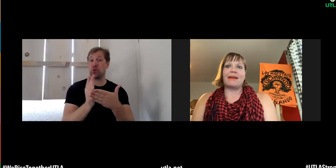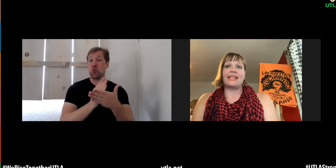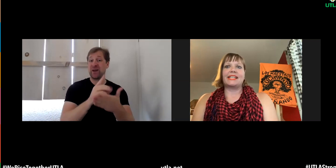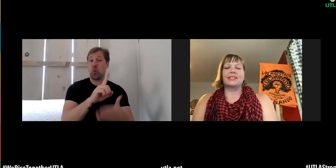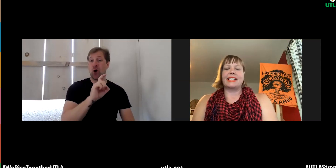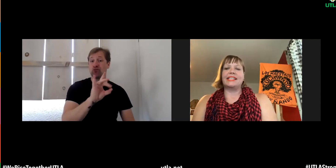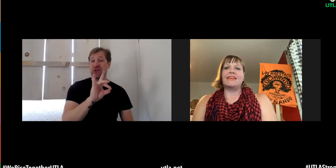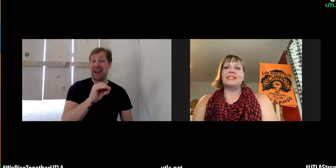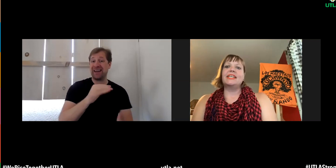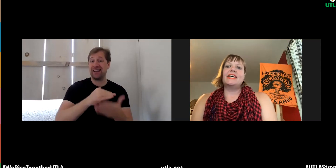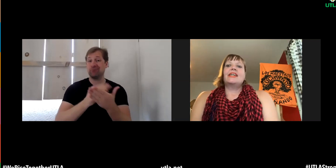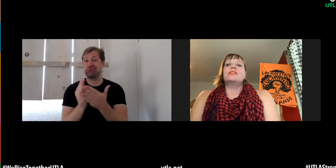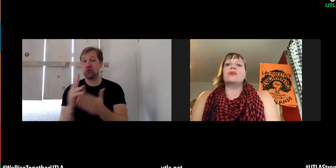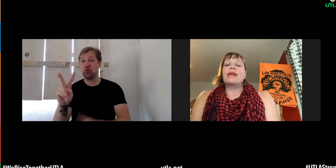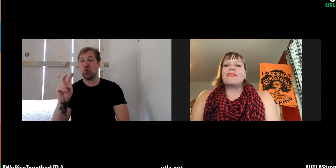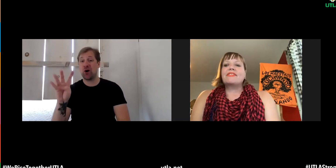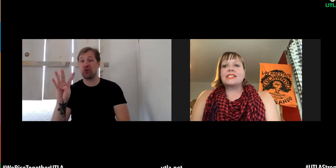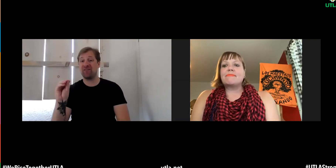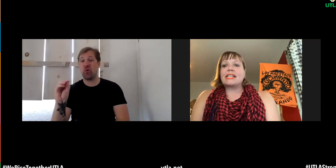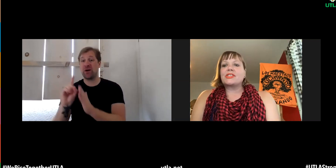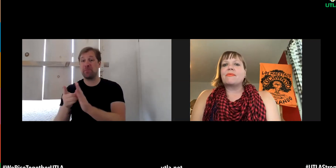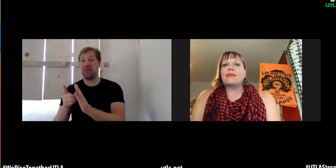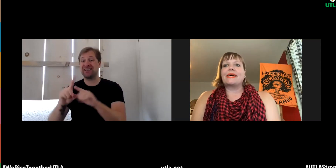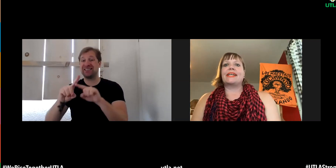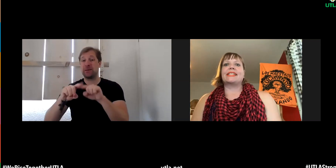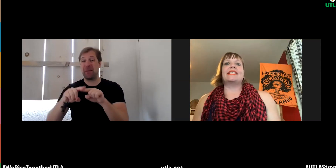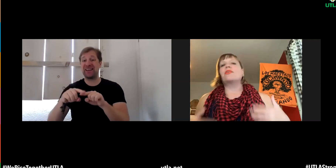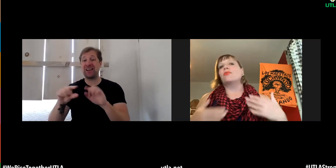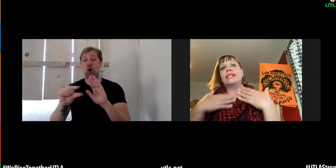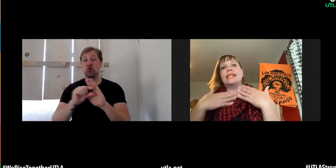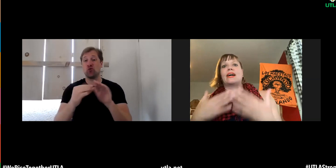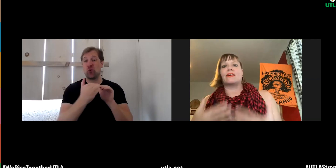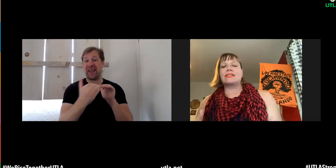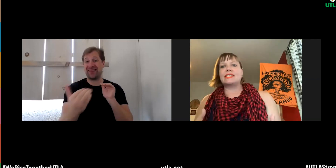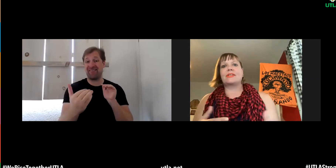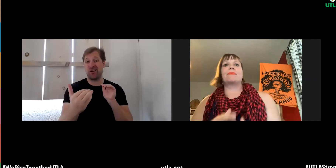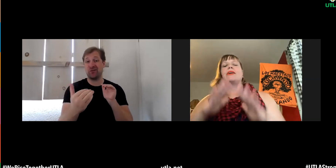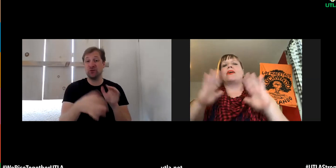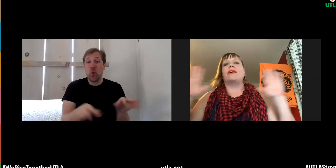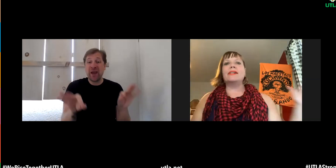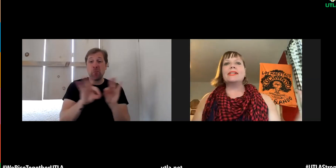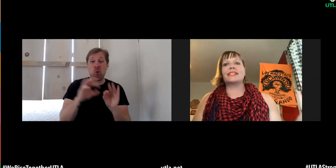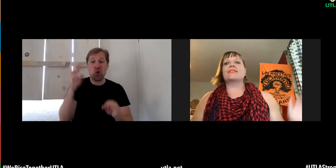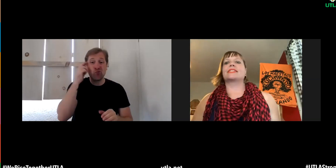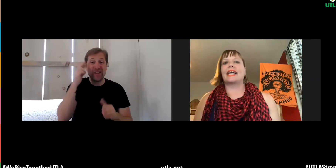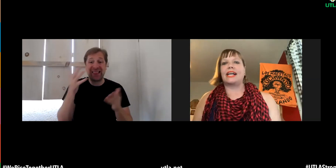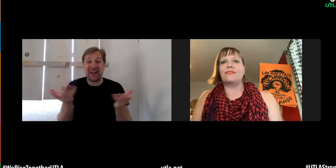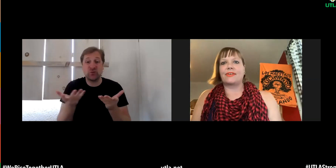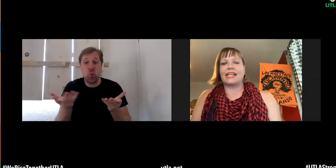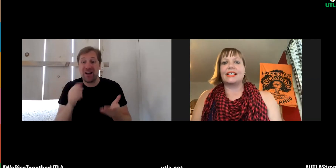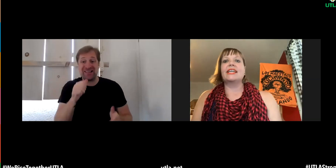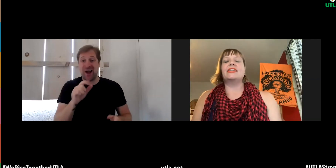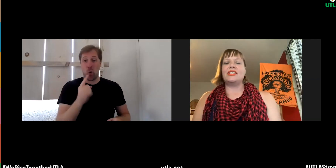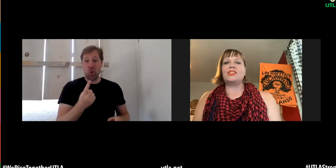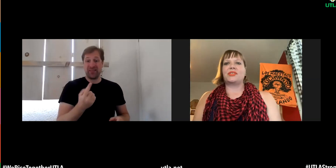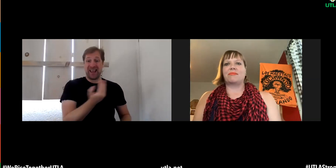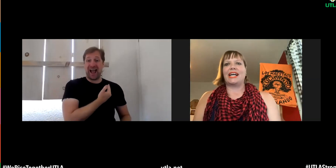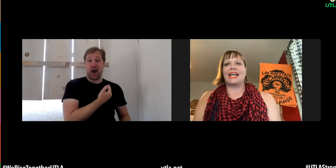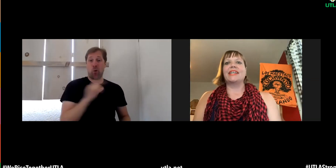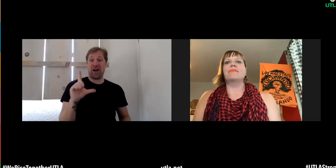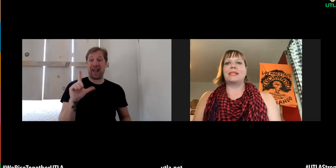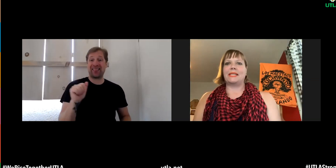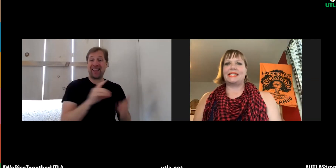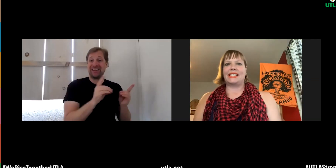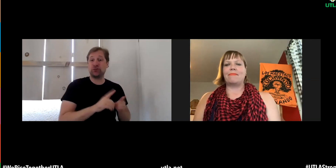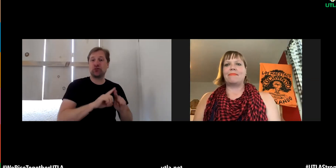minutes, depending on grade level. So we have to just make sure when we realize not only our district, but all the districts in California need to